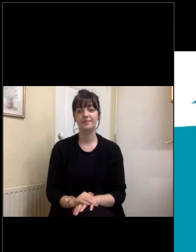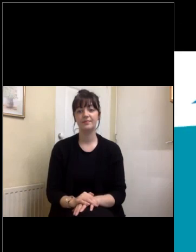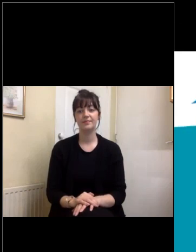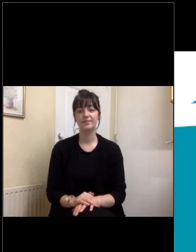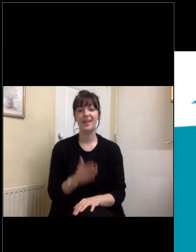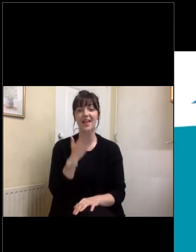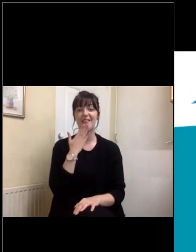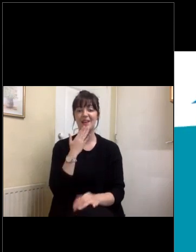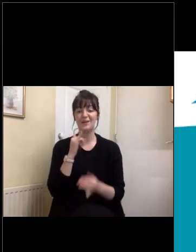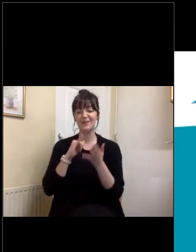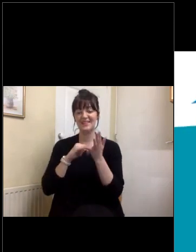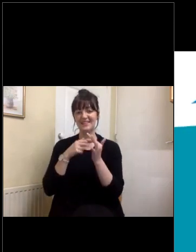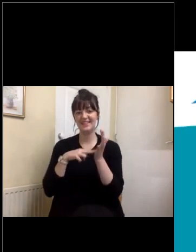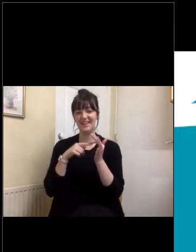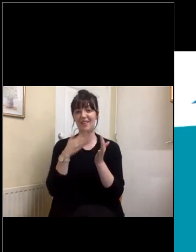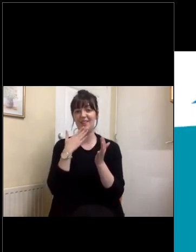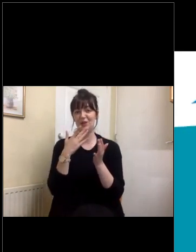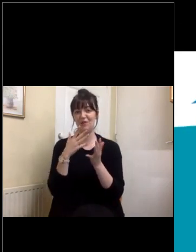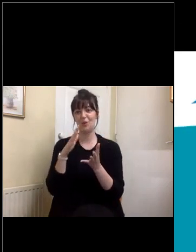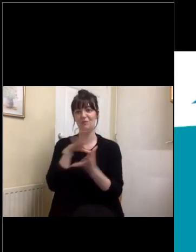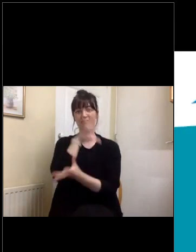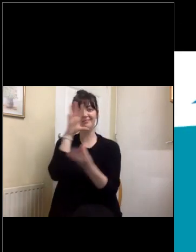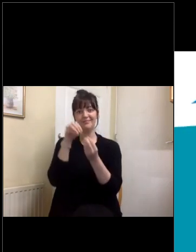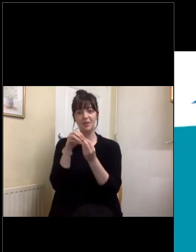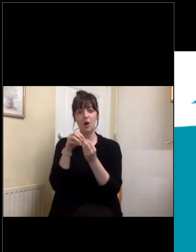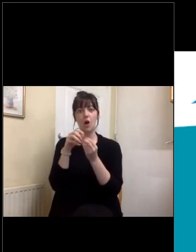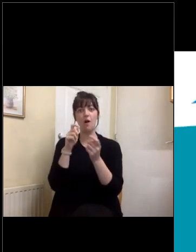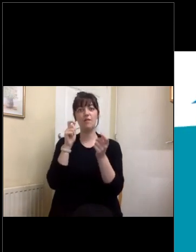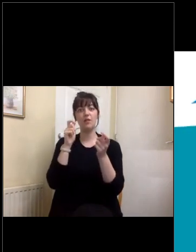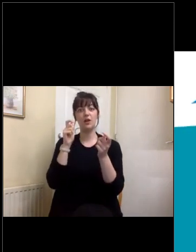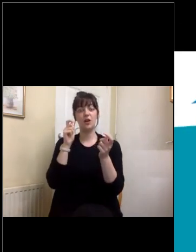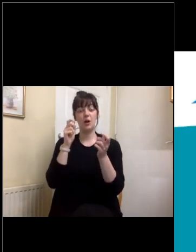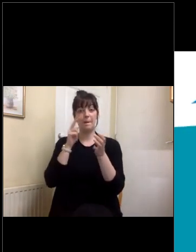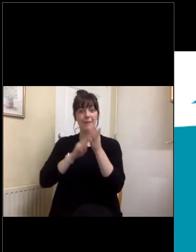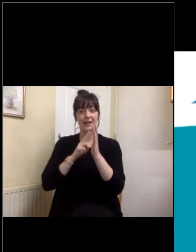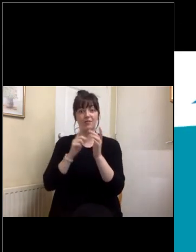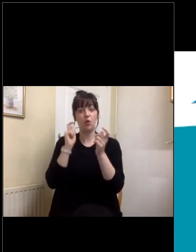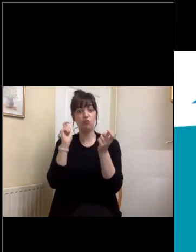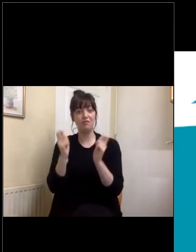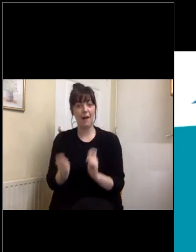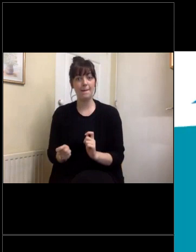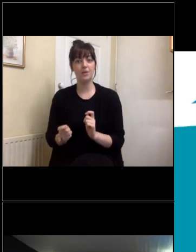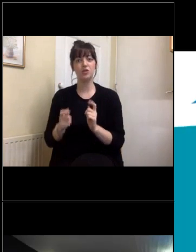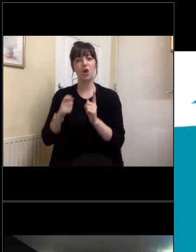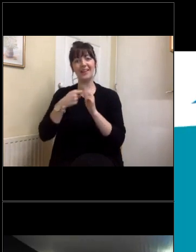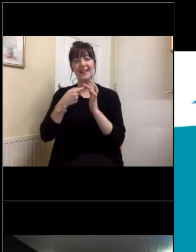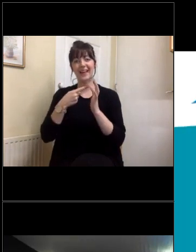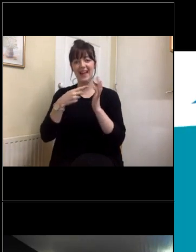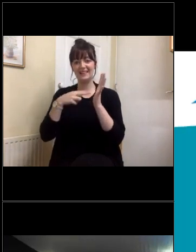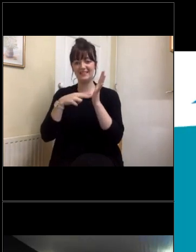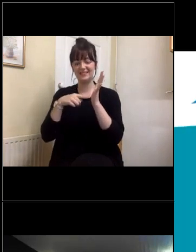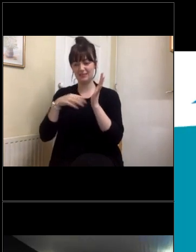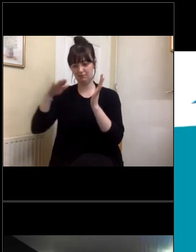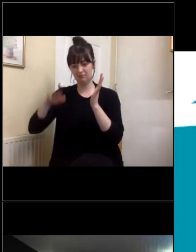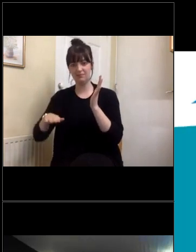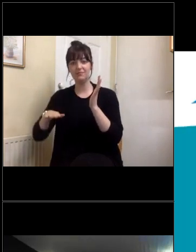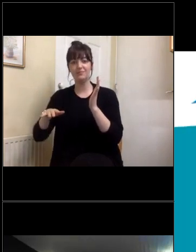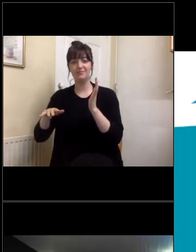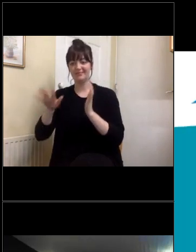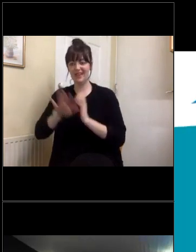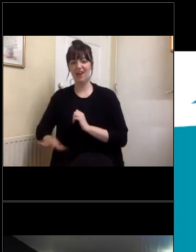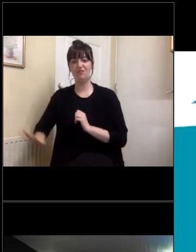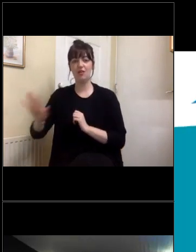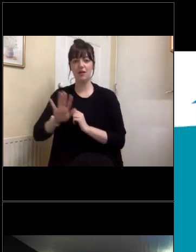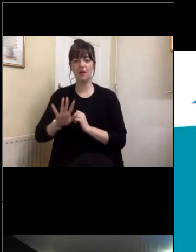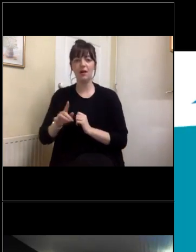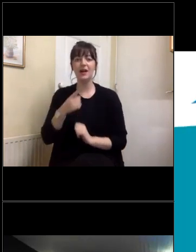Thanks, Steve. Thank you for that run through of the proposed refinements along the Kent side of the route. As we mentioned at the start